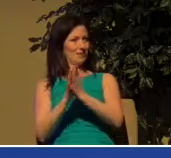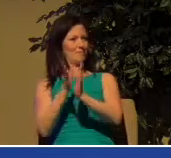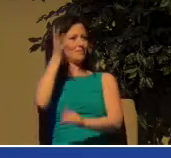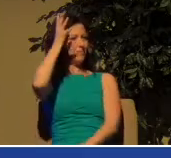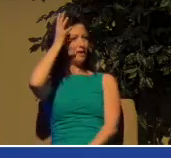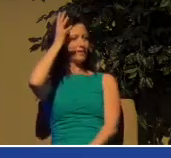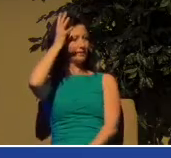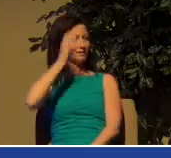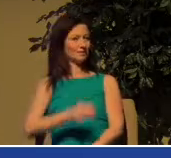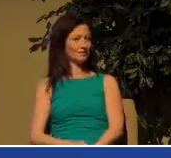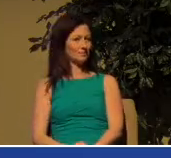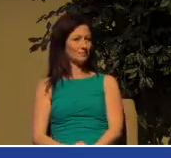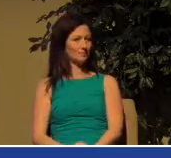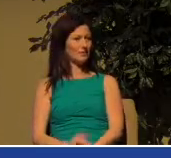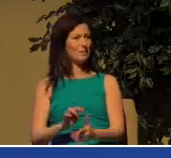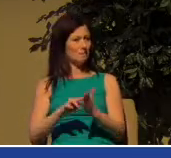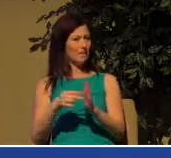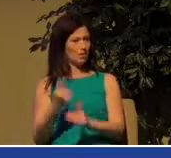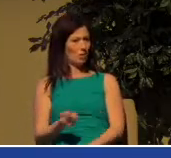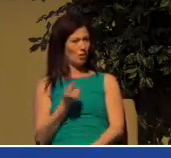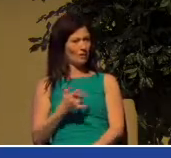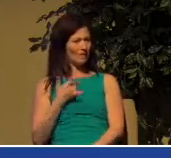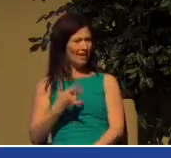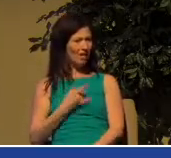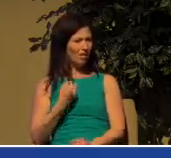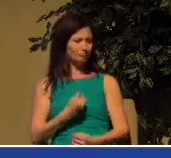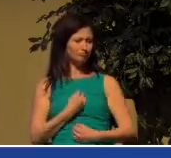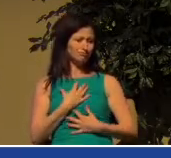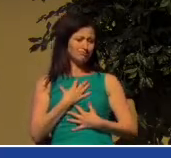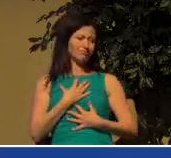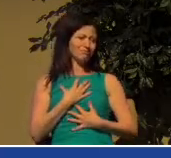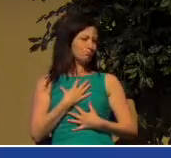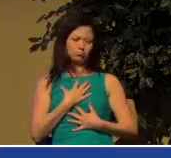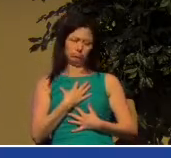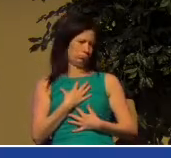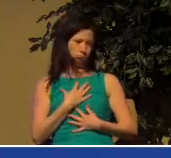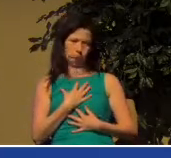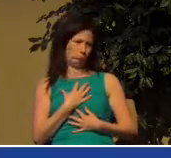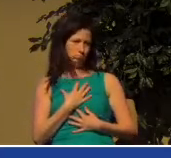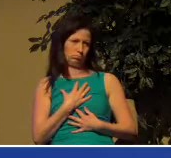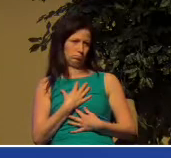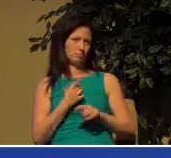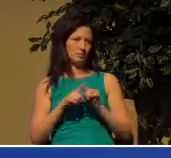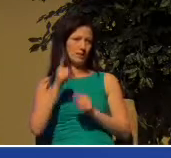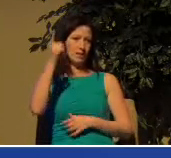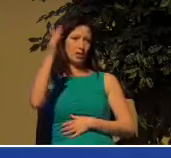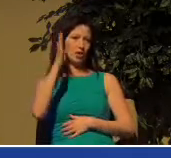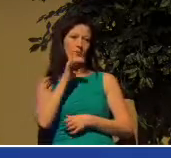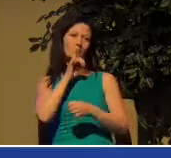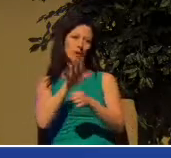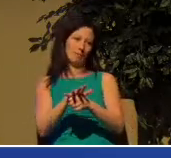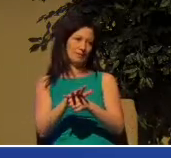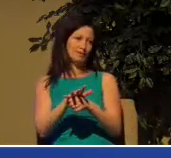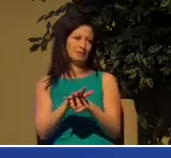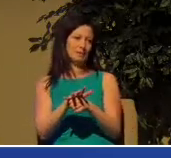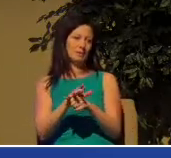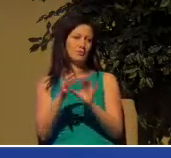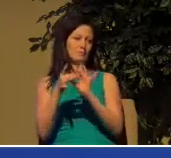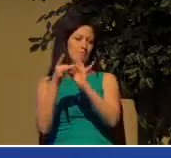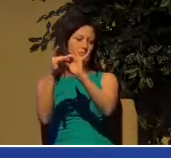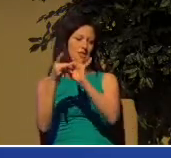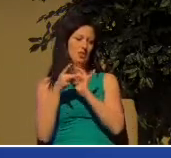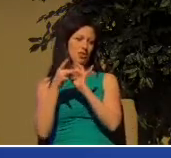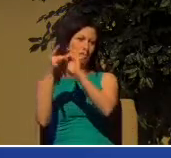feel it, but faith says this is what God promises, and this is what we can ask